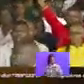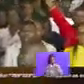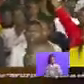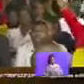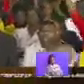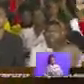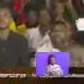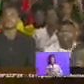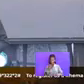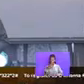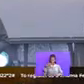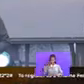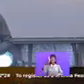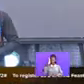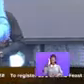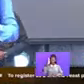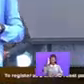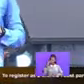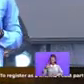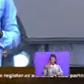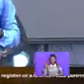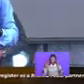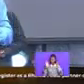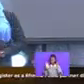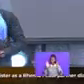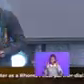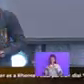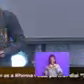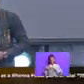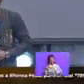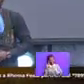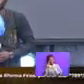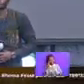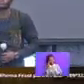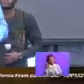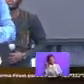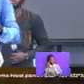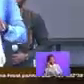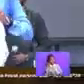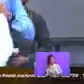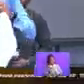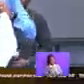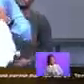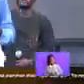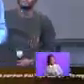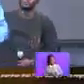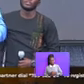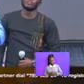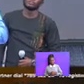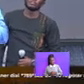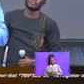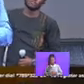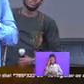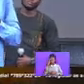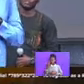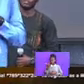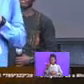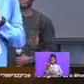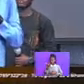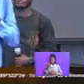listen man of God I don't know but I think I came for you I came for you